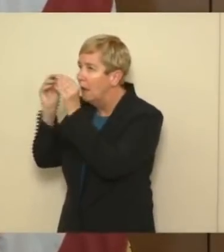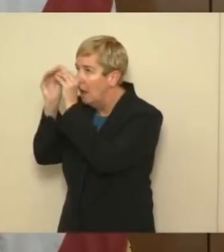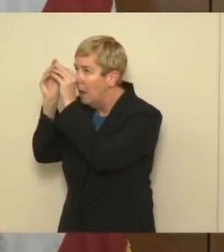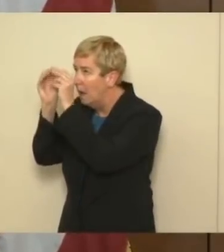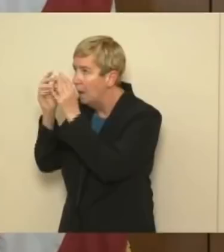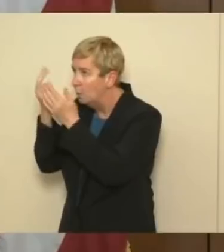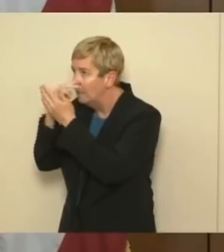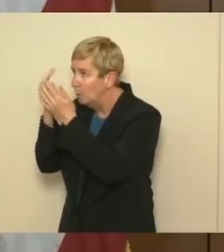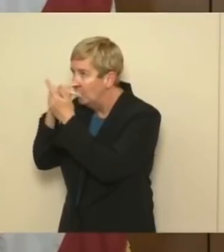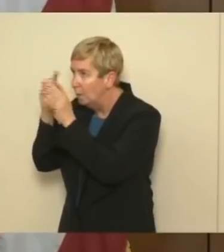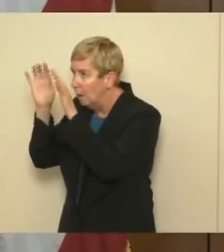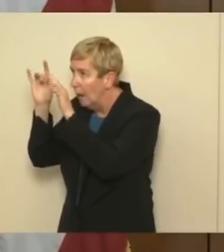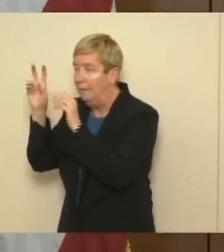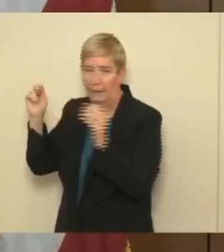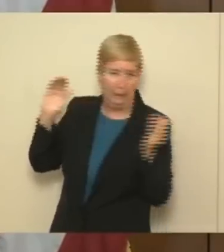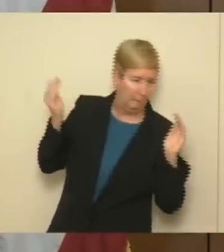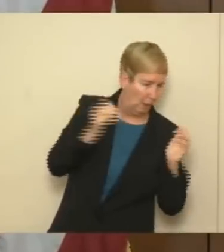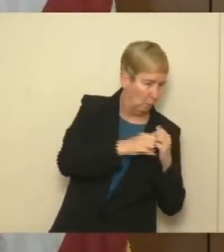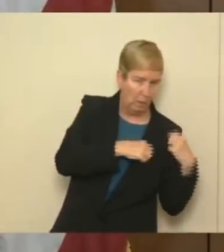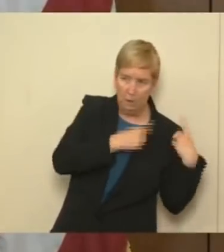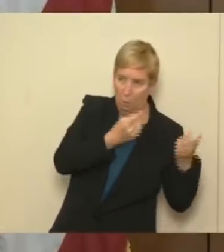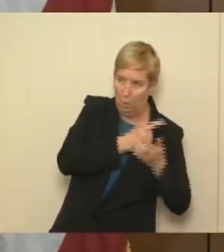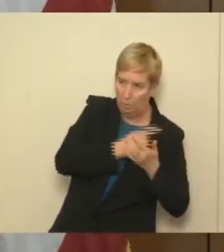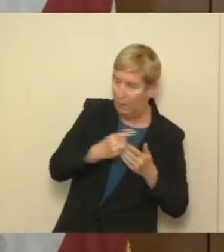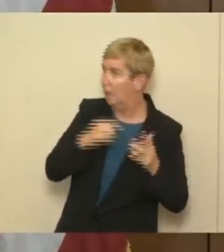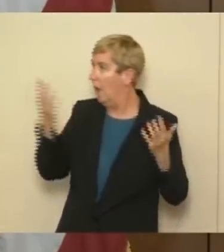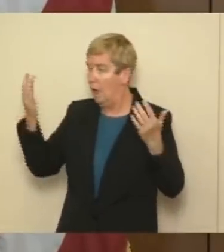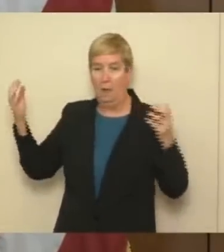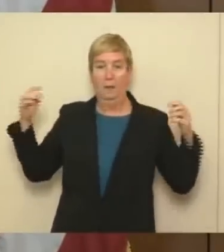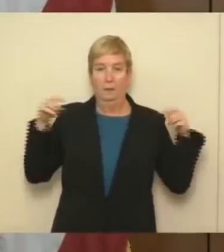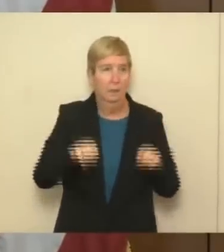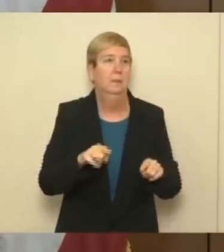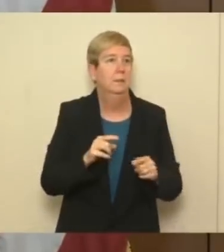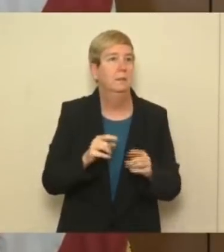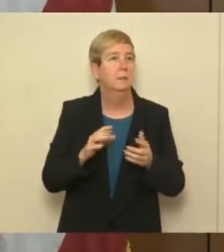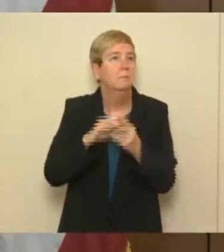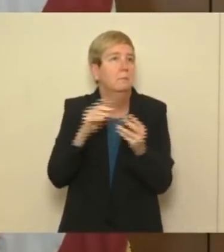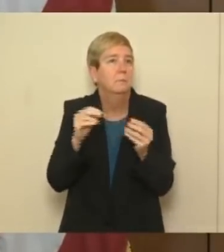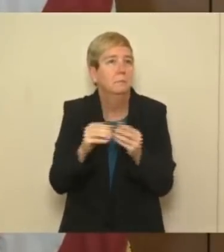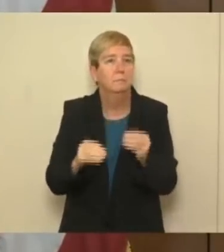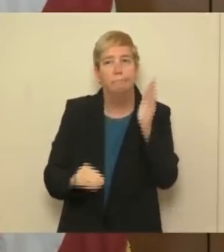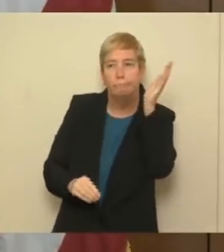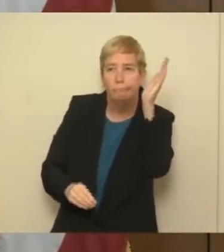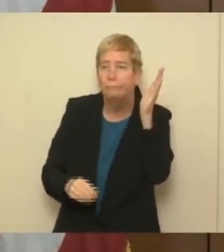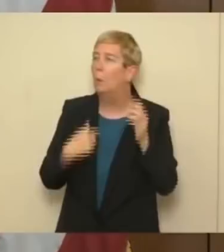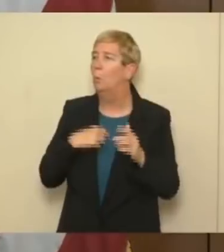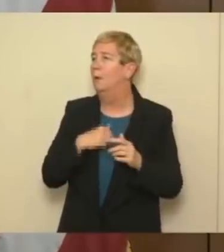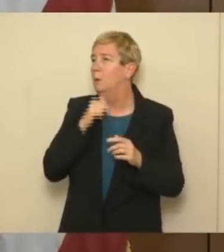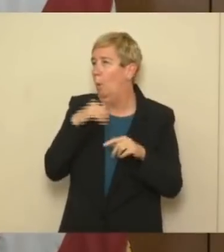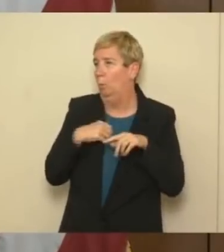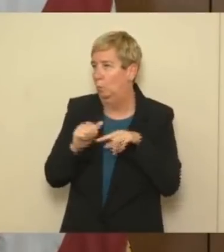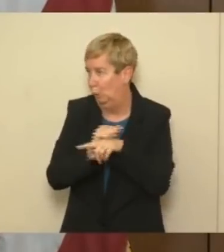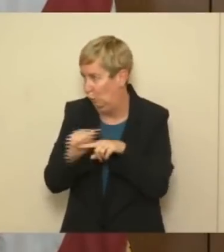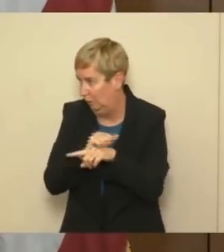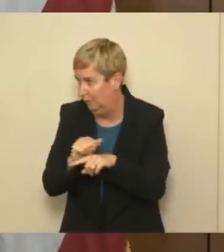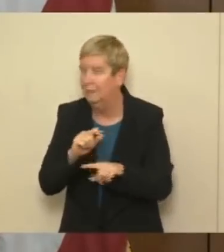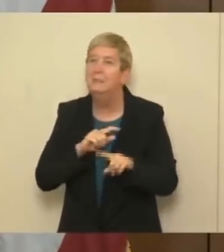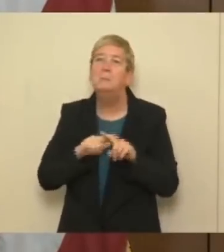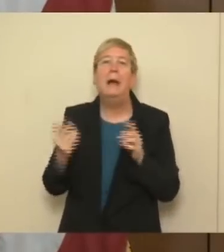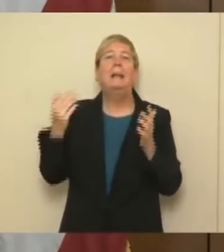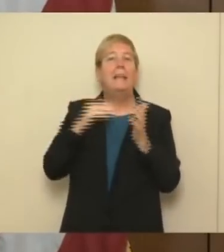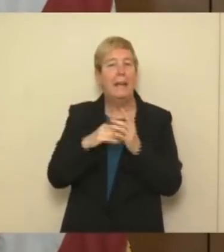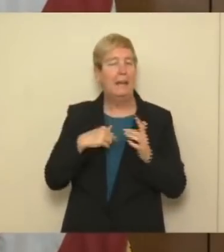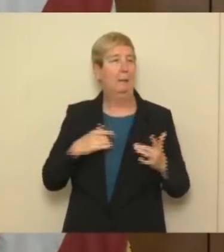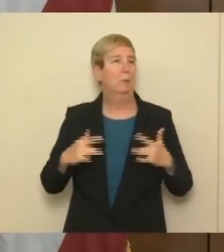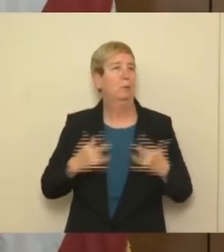over a longitudinal period of that week, and so we don't have the time to actually do the rest of it. But again, I'm delighted to have